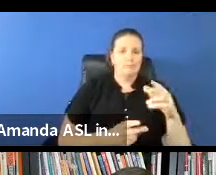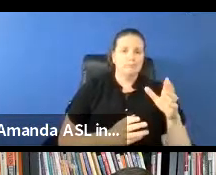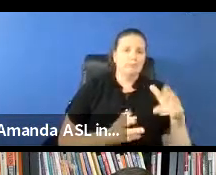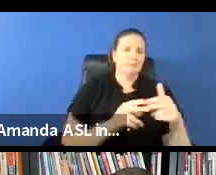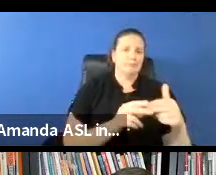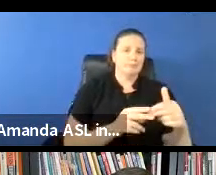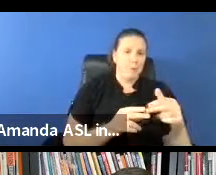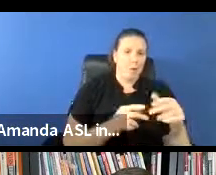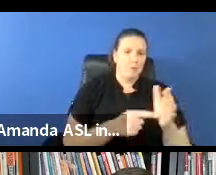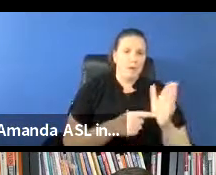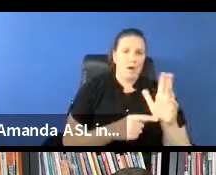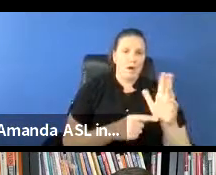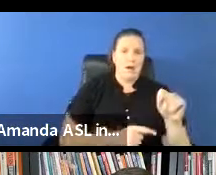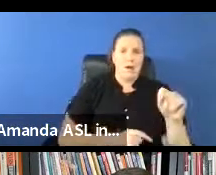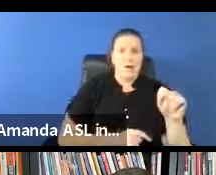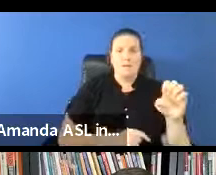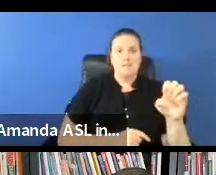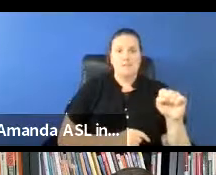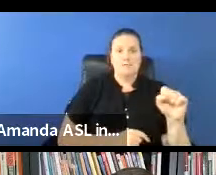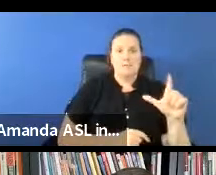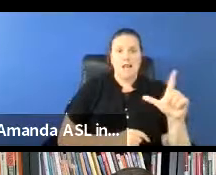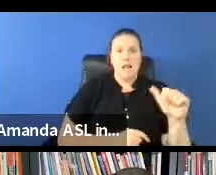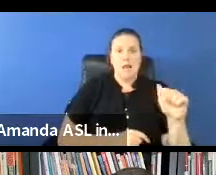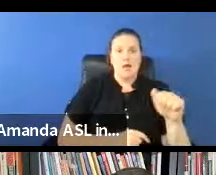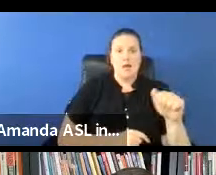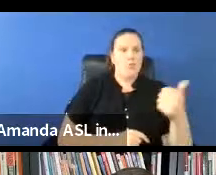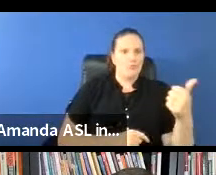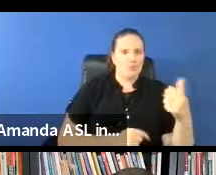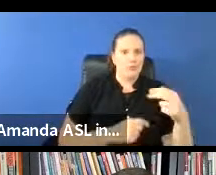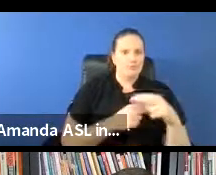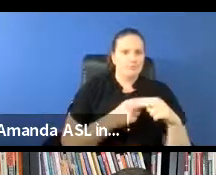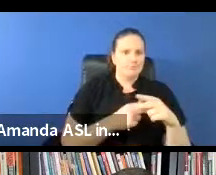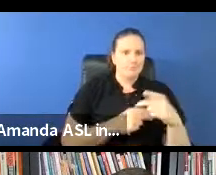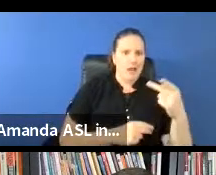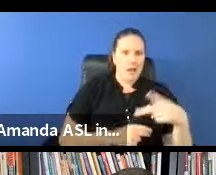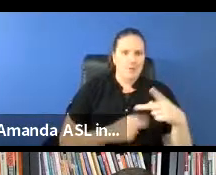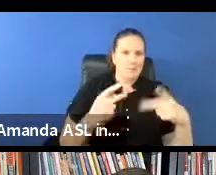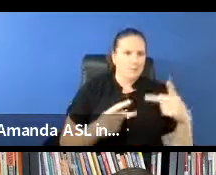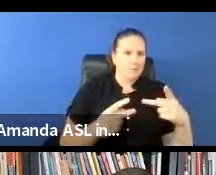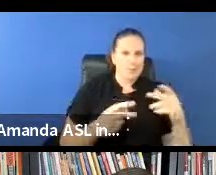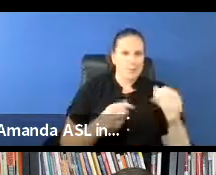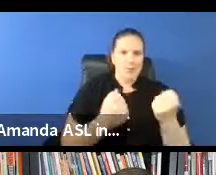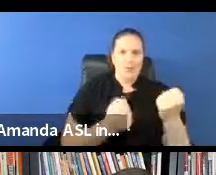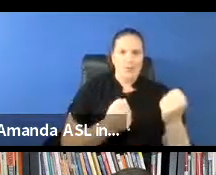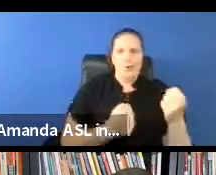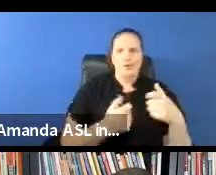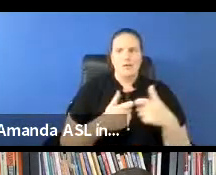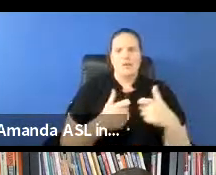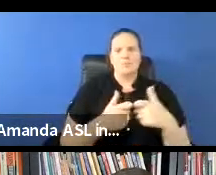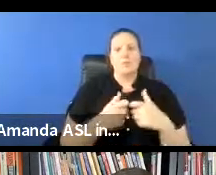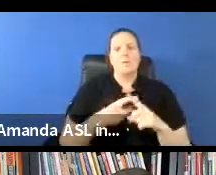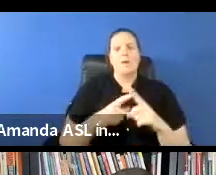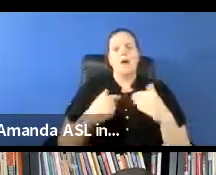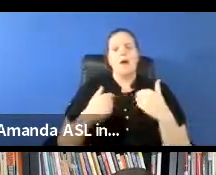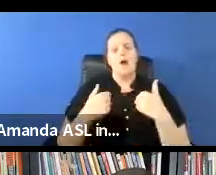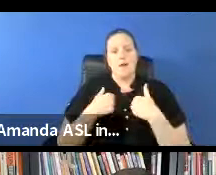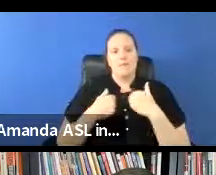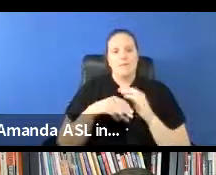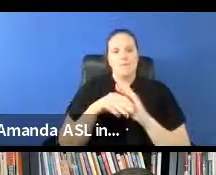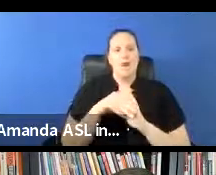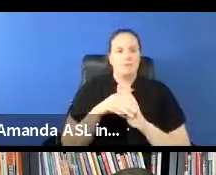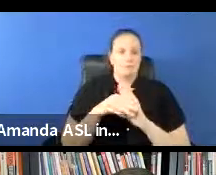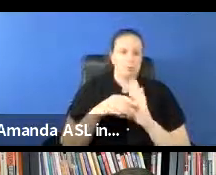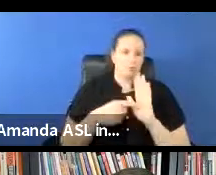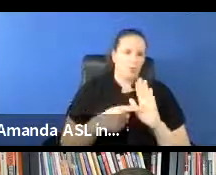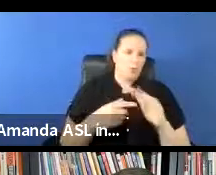or other electric or hybrid cars. But there are models out there that are trying to address the